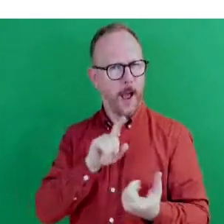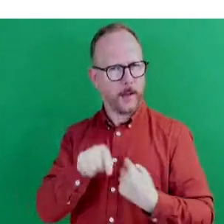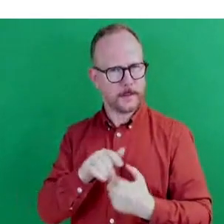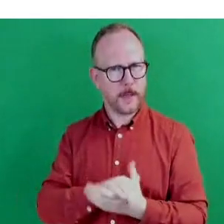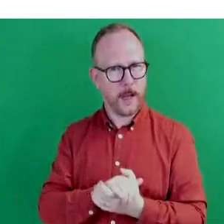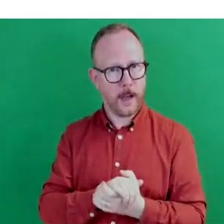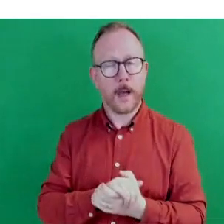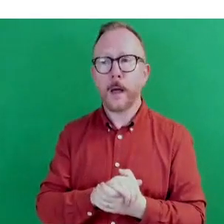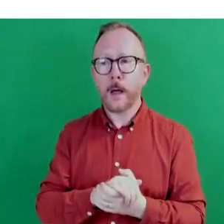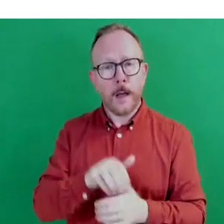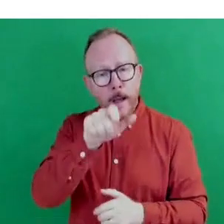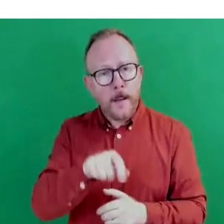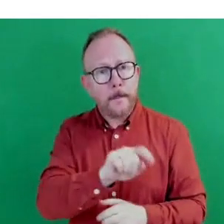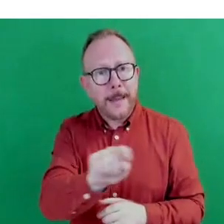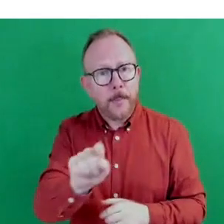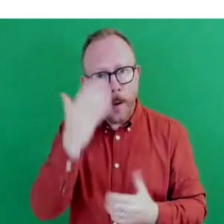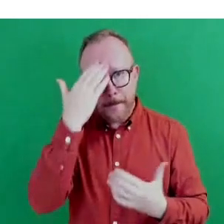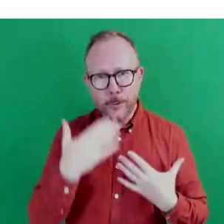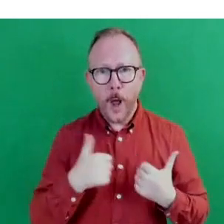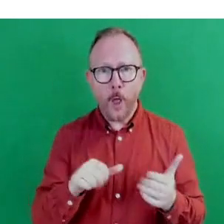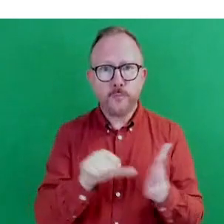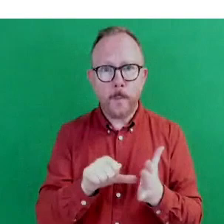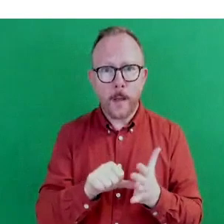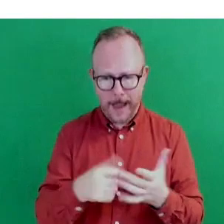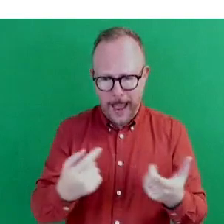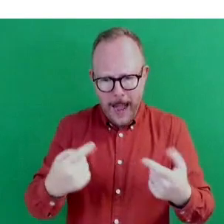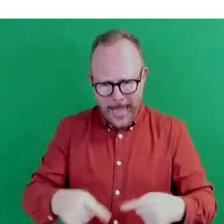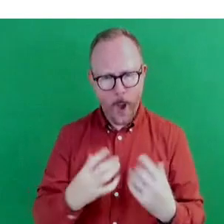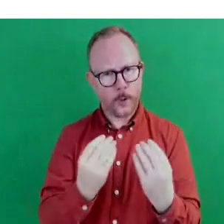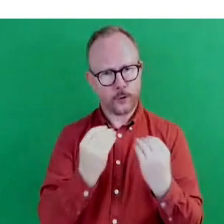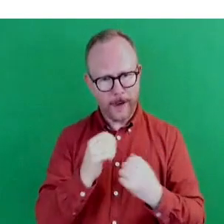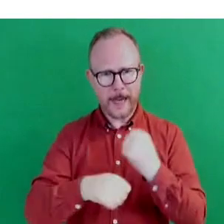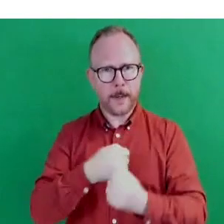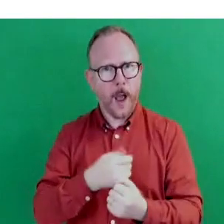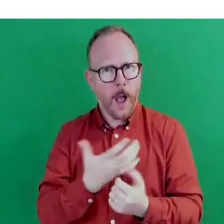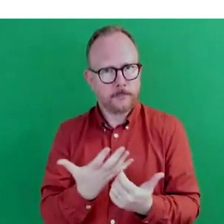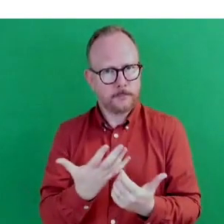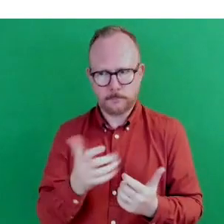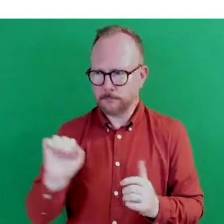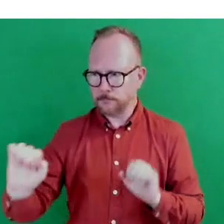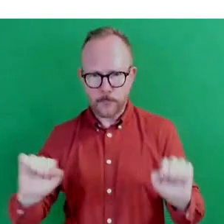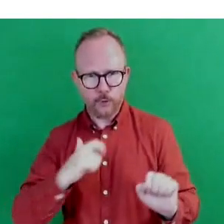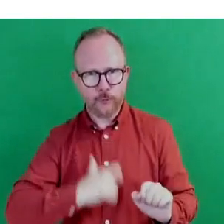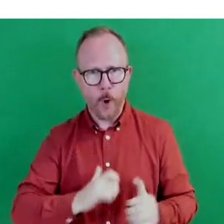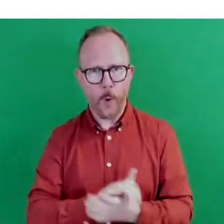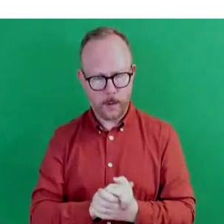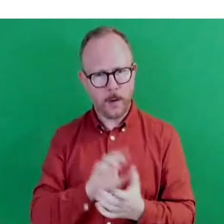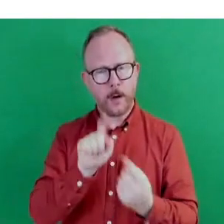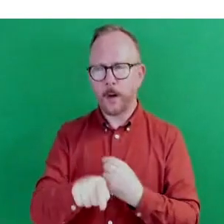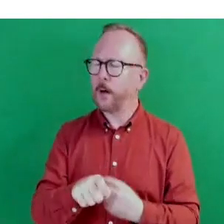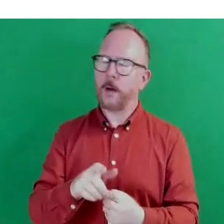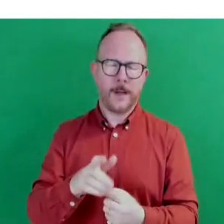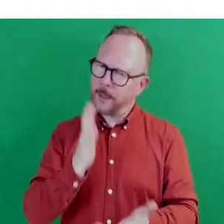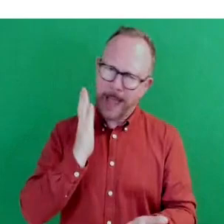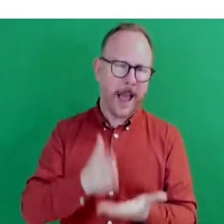in these roles, or does having mental illness exclude them from training? So I would say absolutely that is not the case.